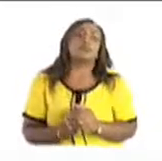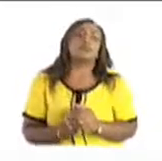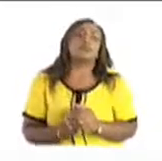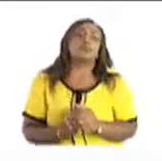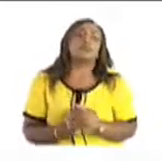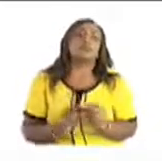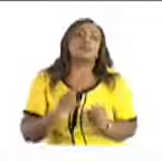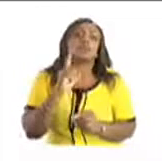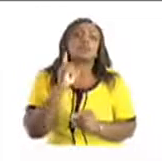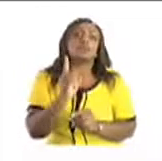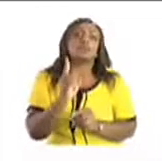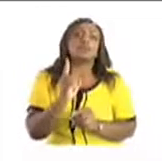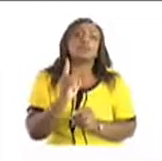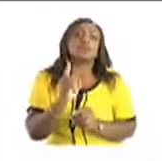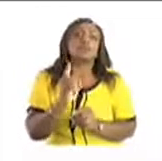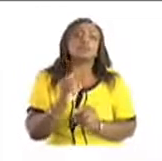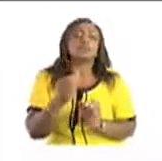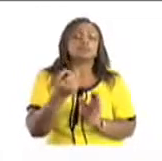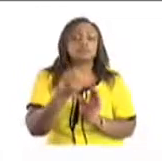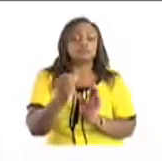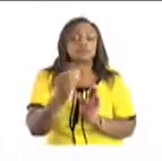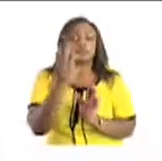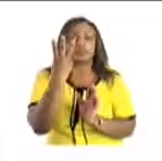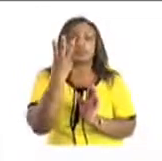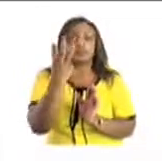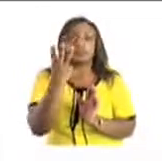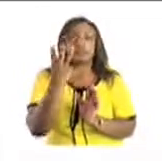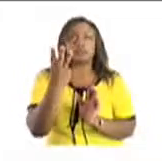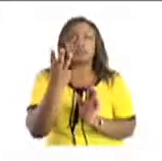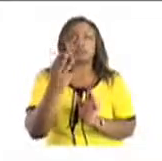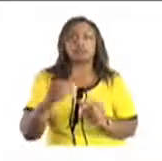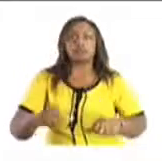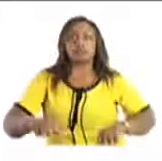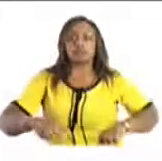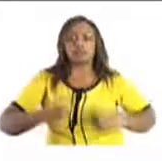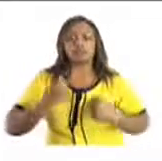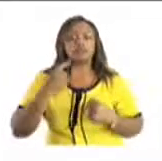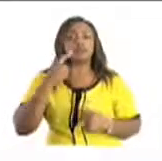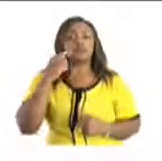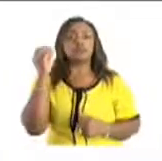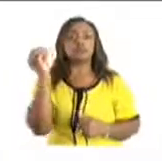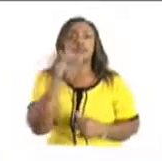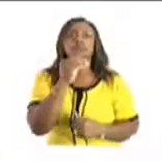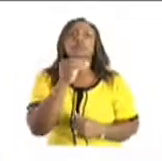Number 1, you list 3 healthy snacks.